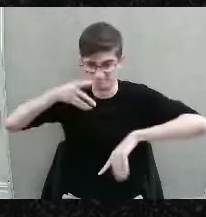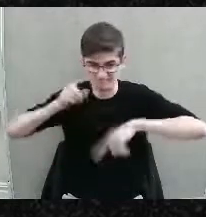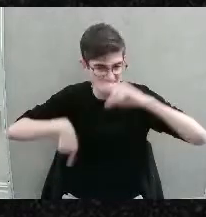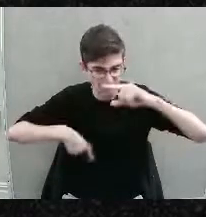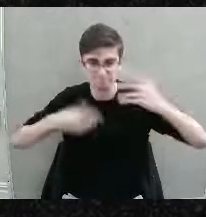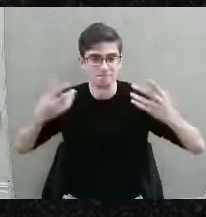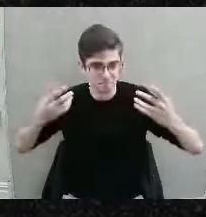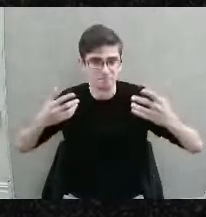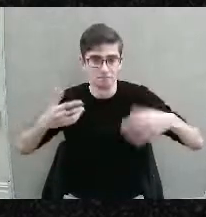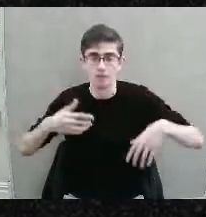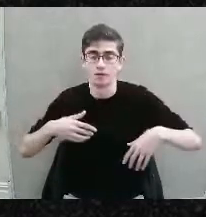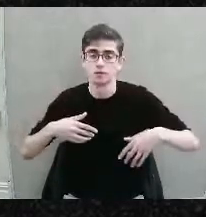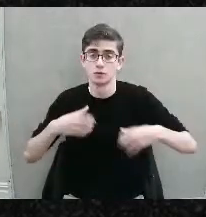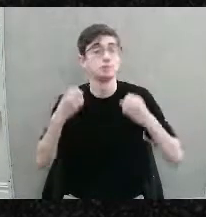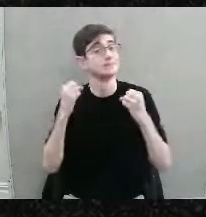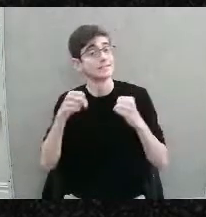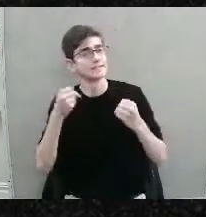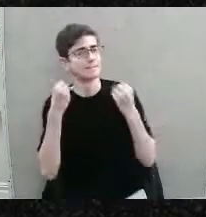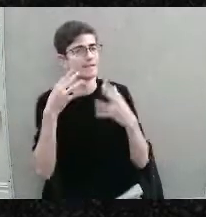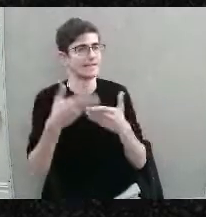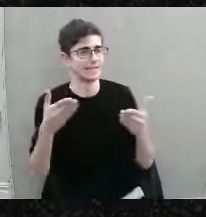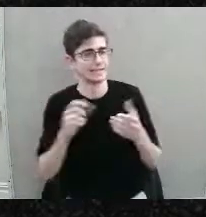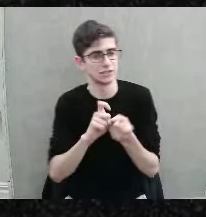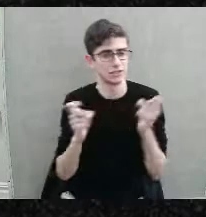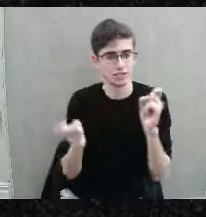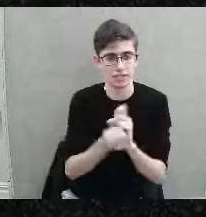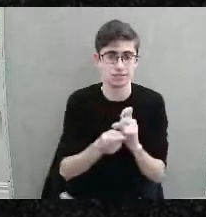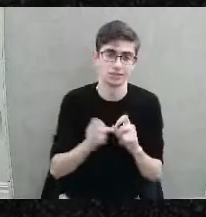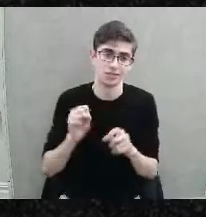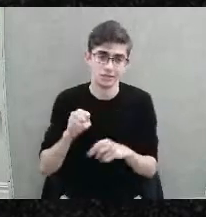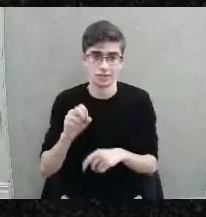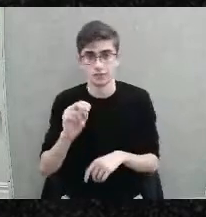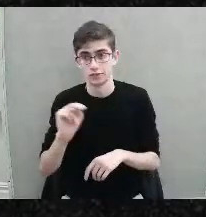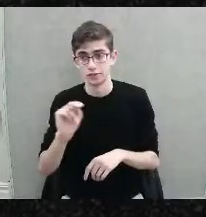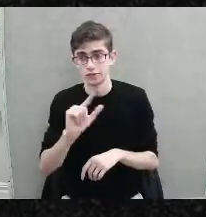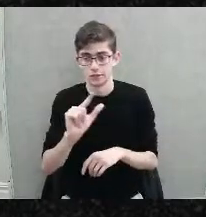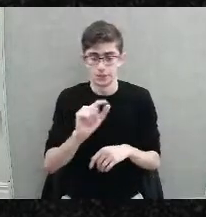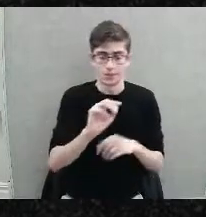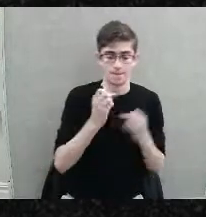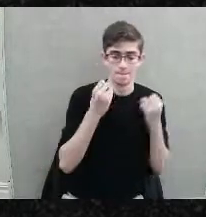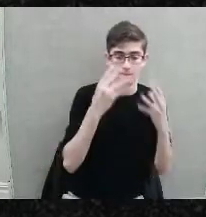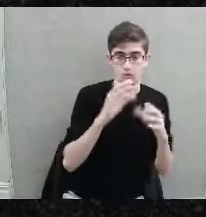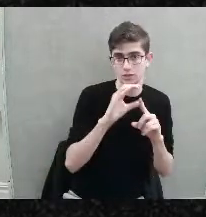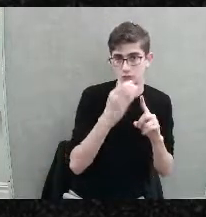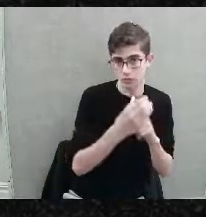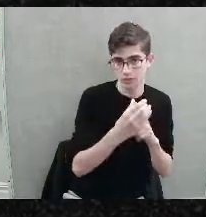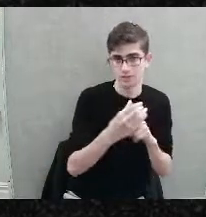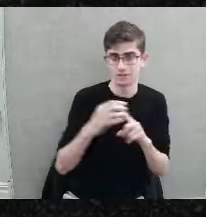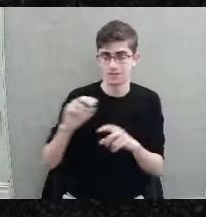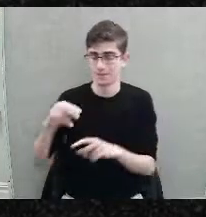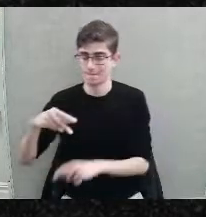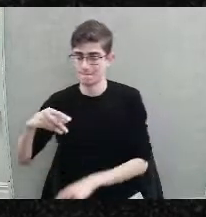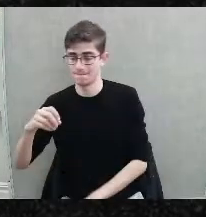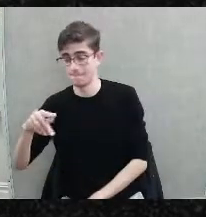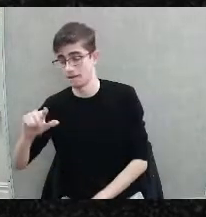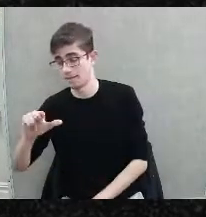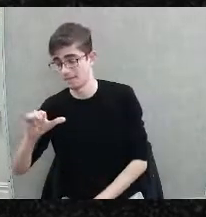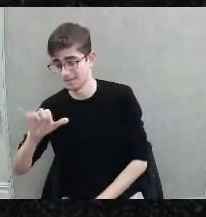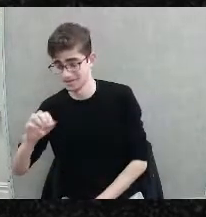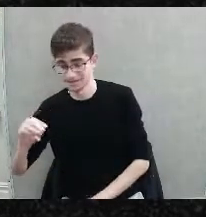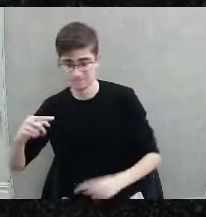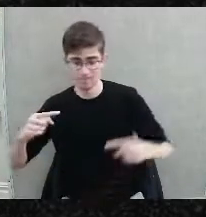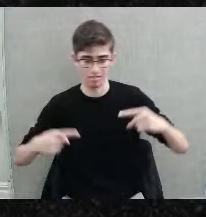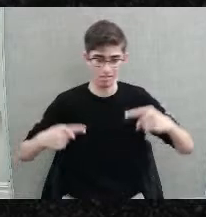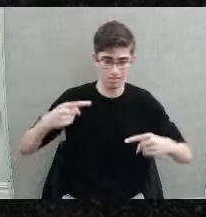there have been a lot of things that have changed, and this fight between neoliberal multiculturalism and neoliberal populism is very much sort of at